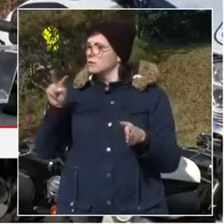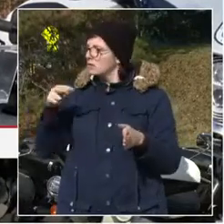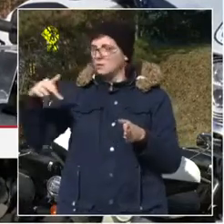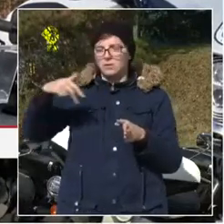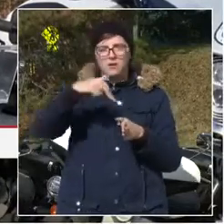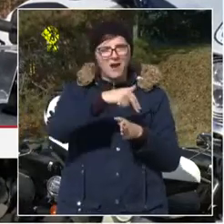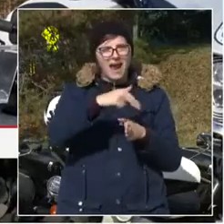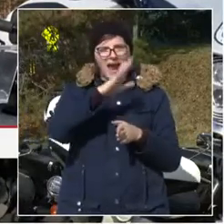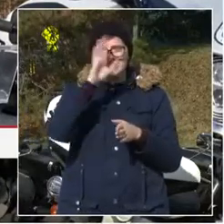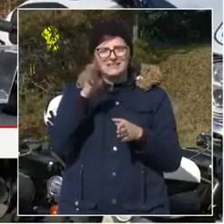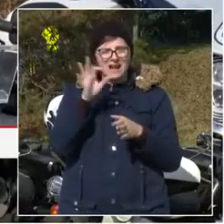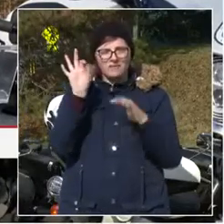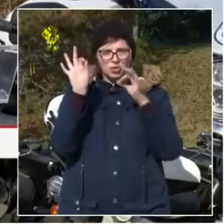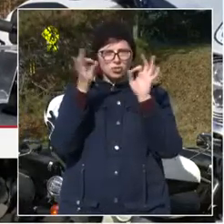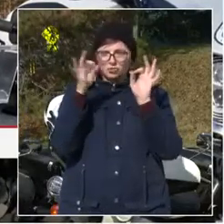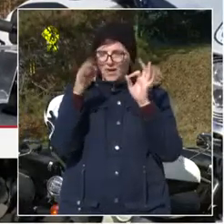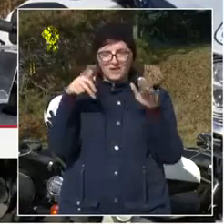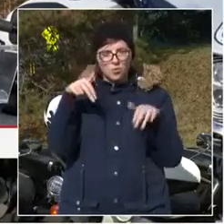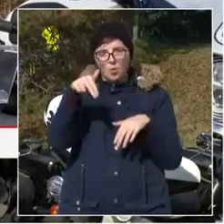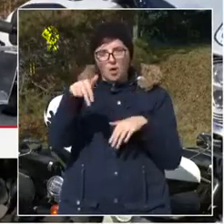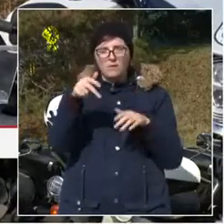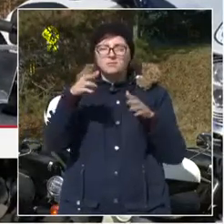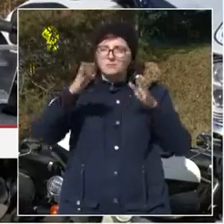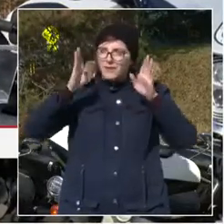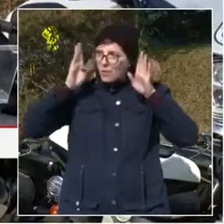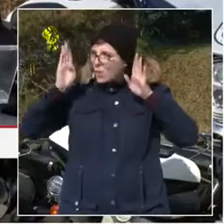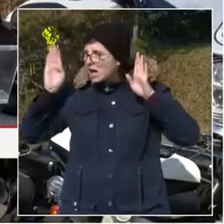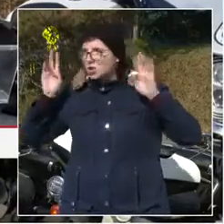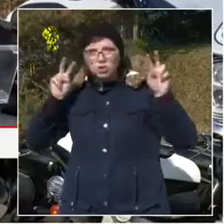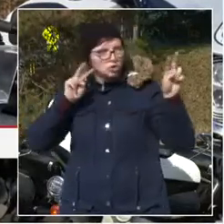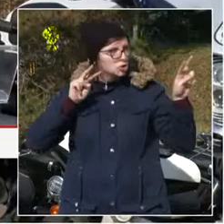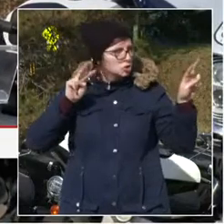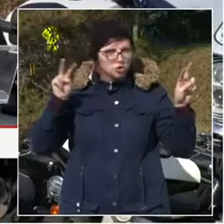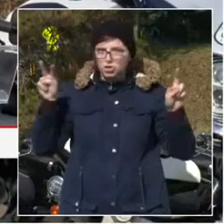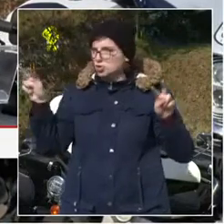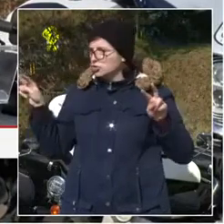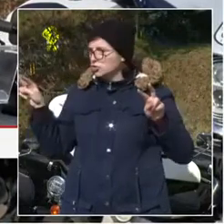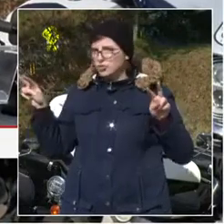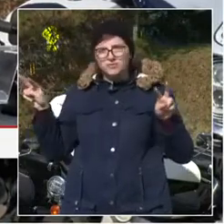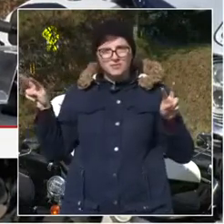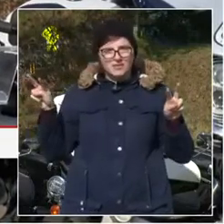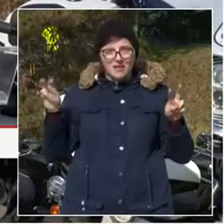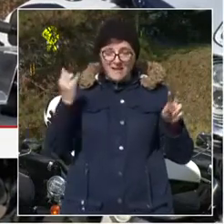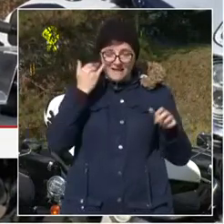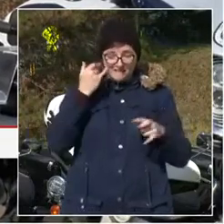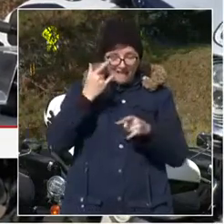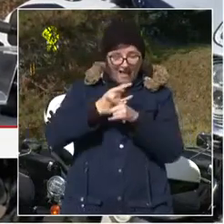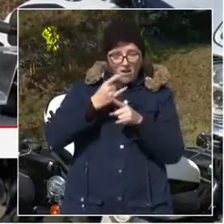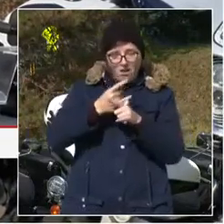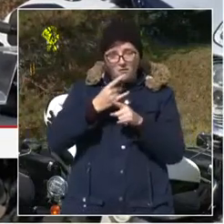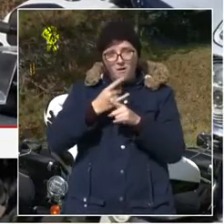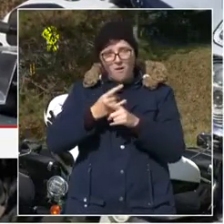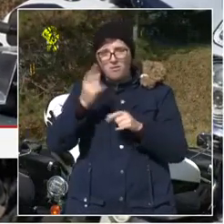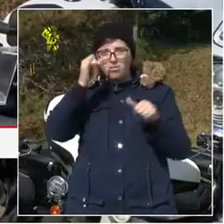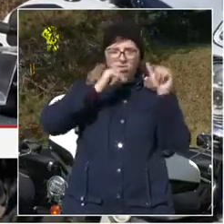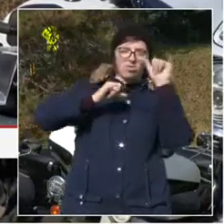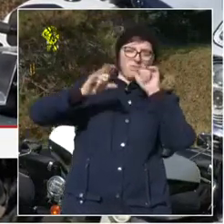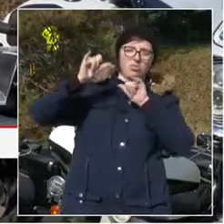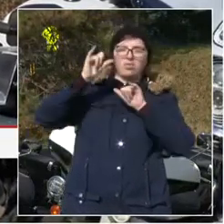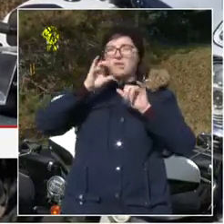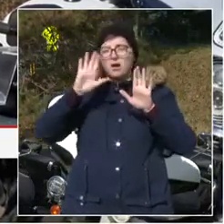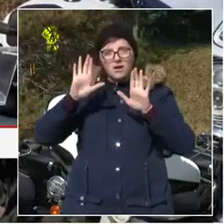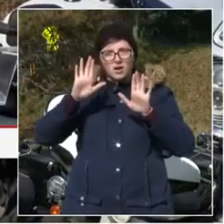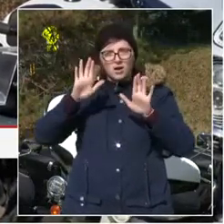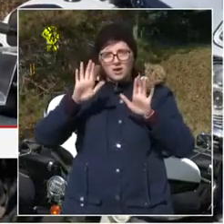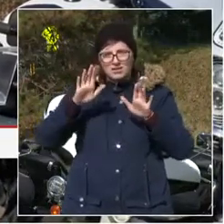be aware of your surroundings. Don't walk impaired or with alcohol. If you're riding a bike, obey the rules of the road